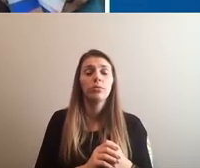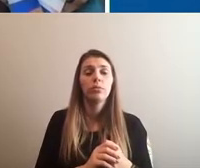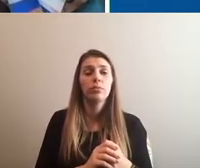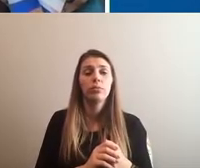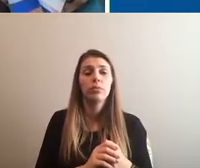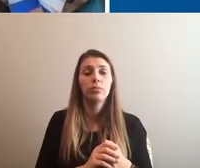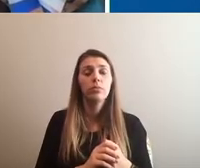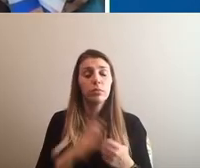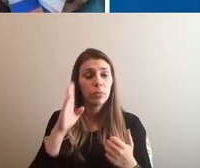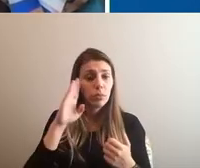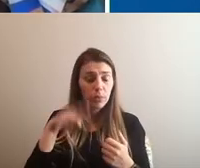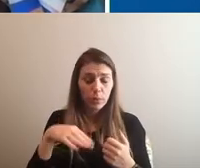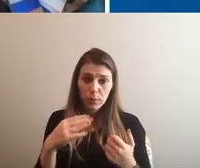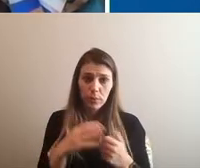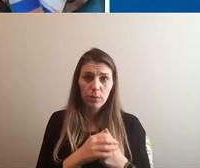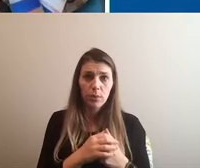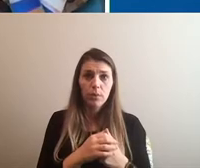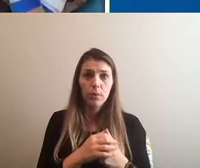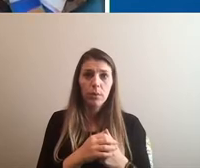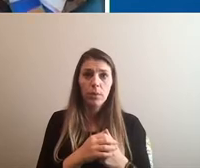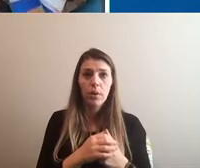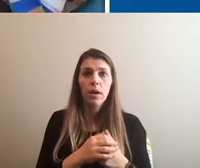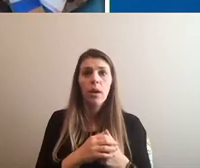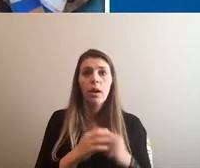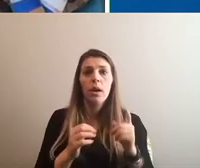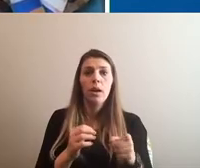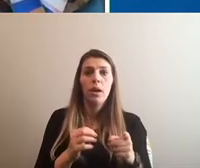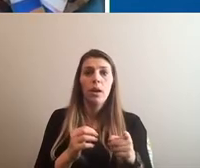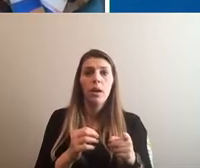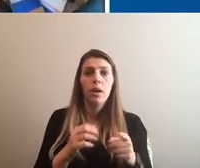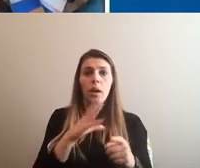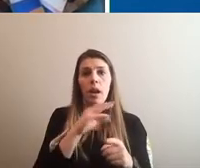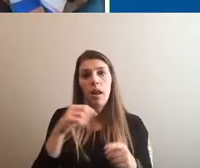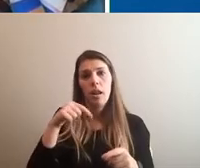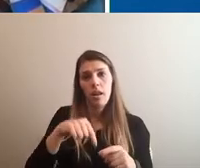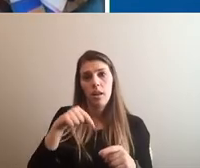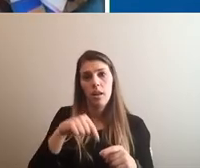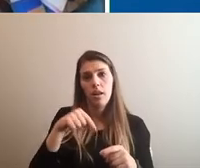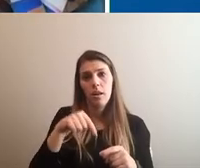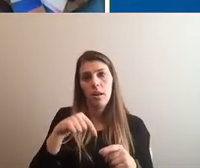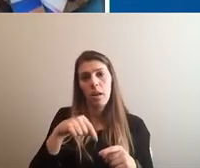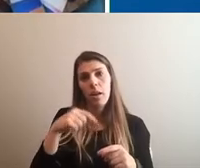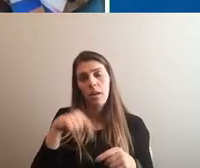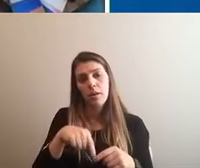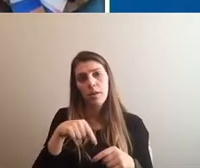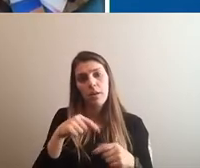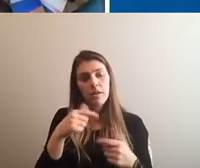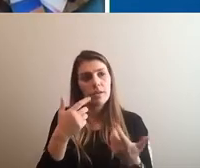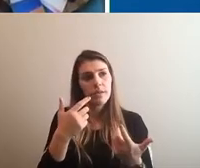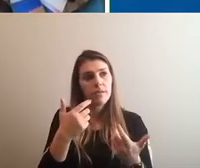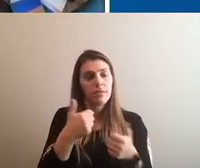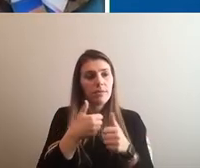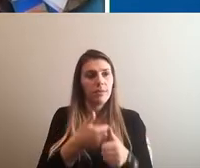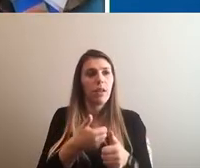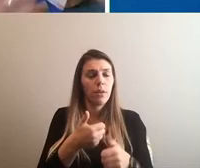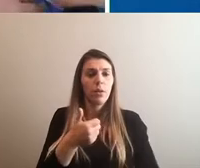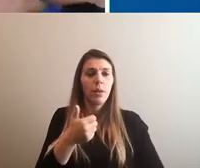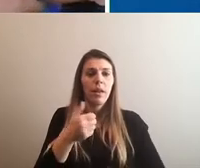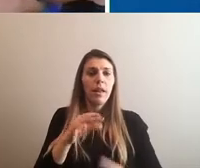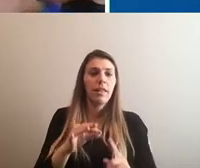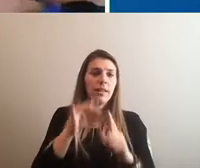know, she's being very thankful. She's been very, you know, obliged for the